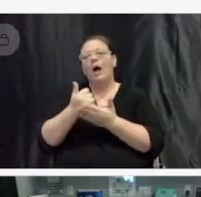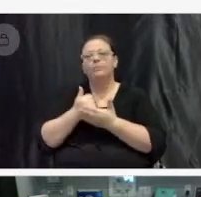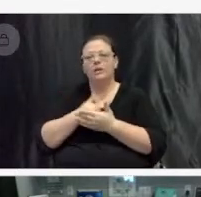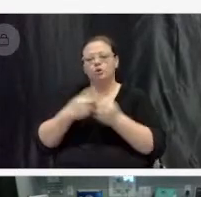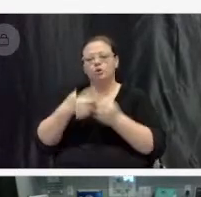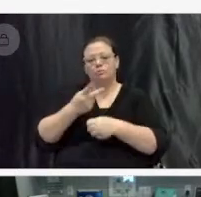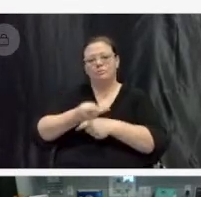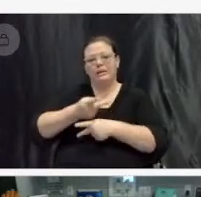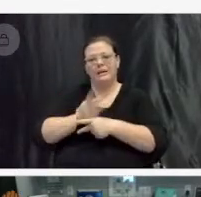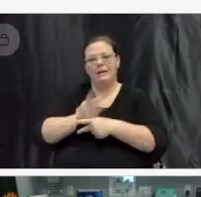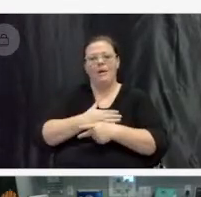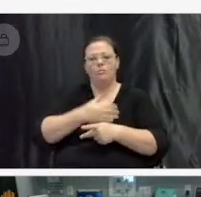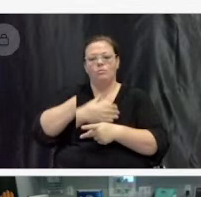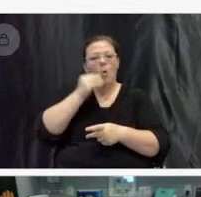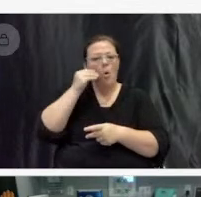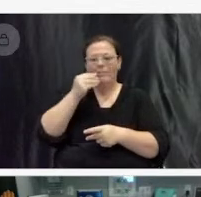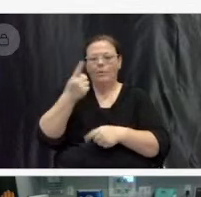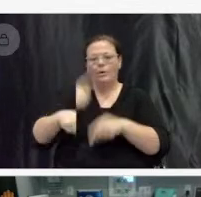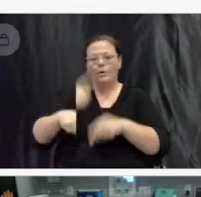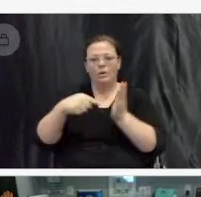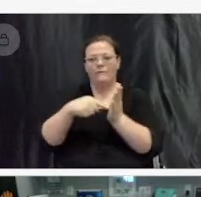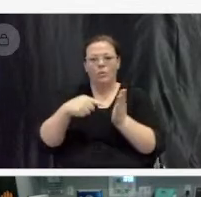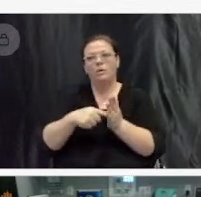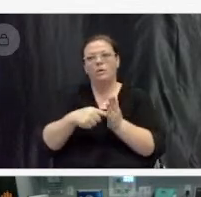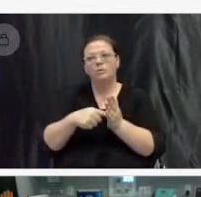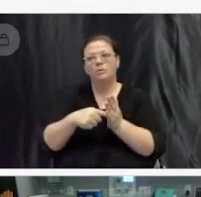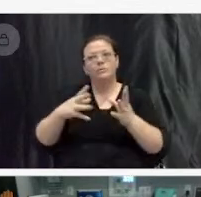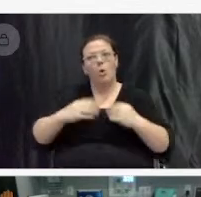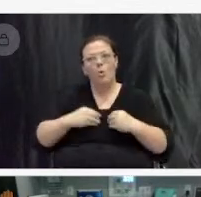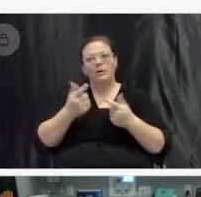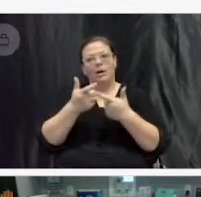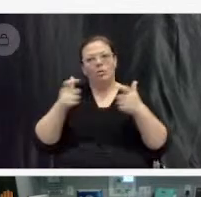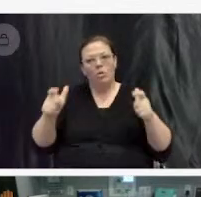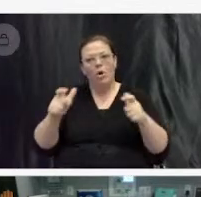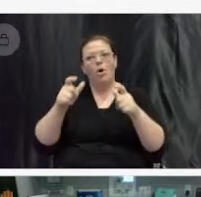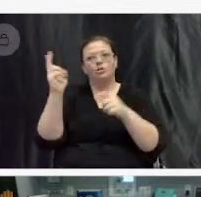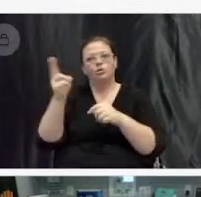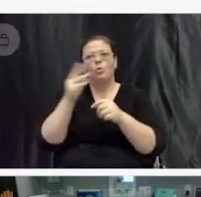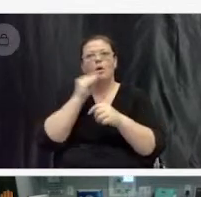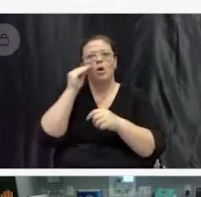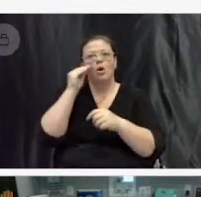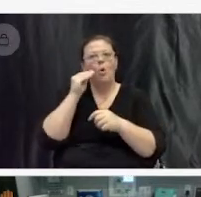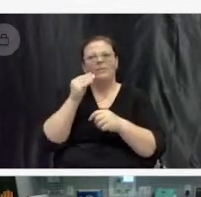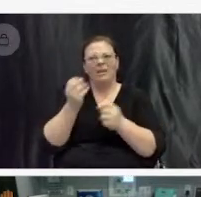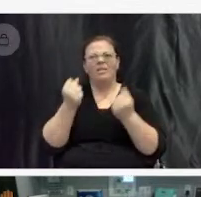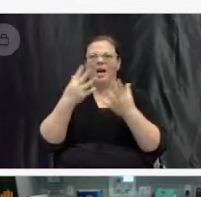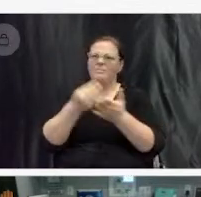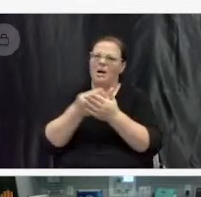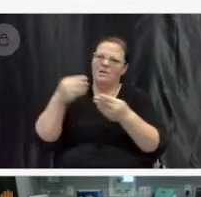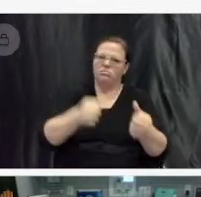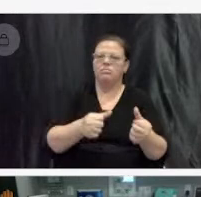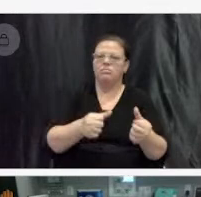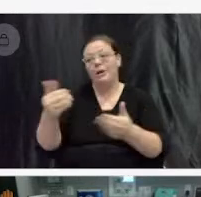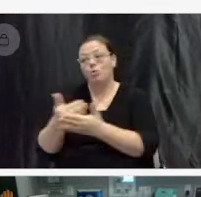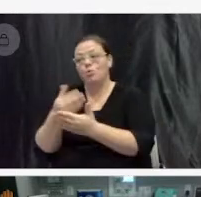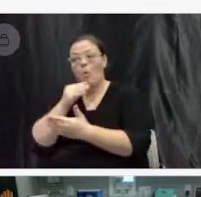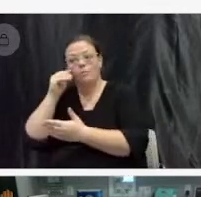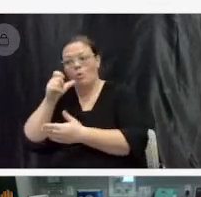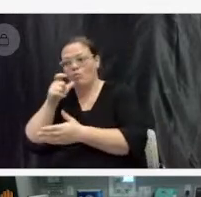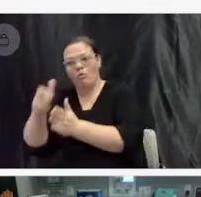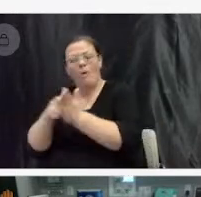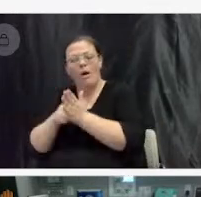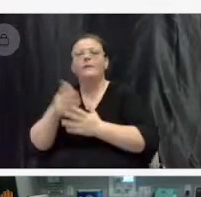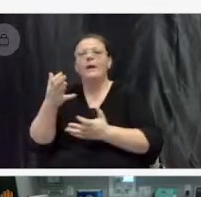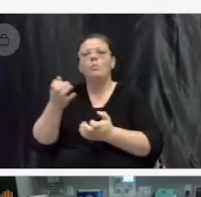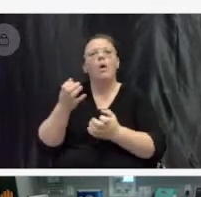otherwise afford. Really, owning a large historic home takes the kind of resources a new home does not. They want instructions on how to respect the